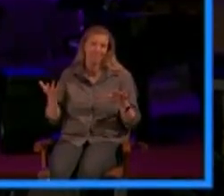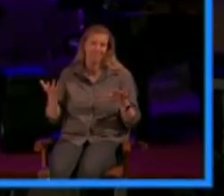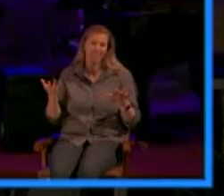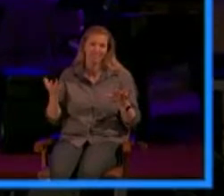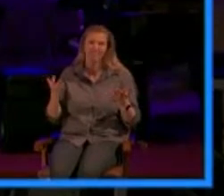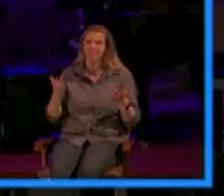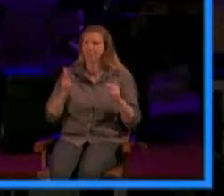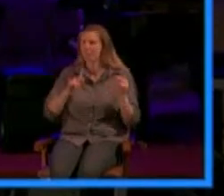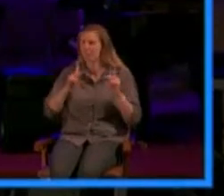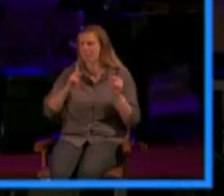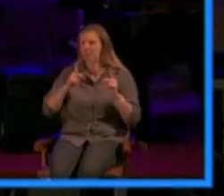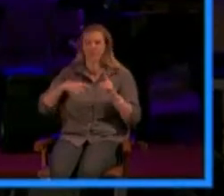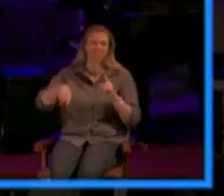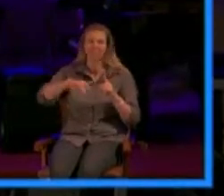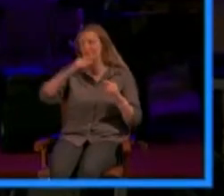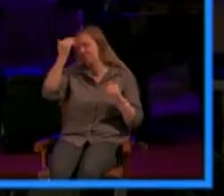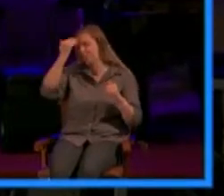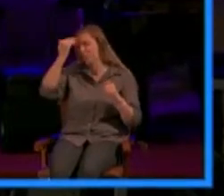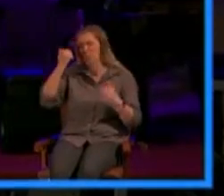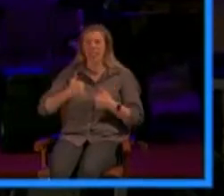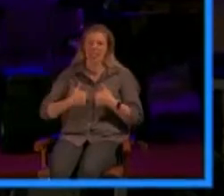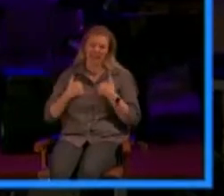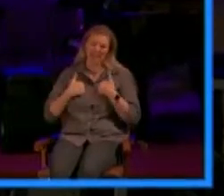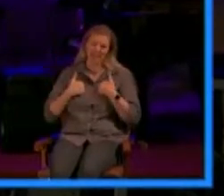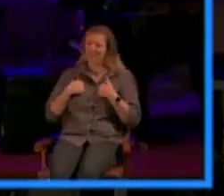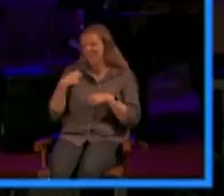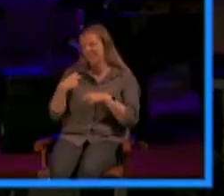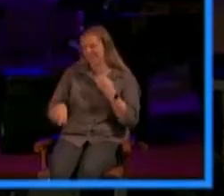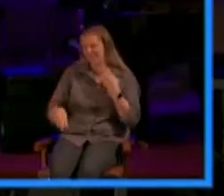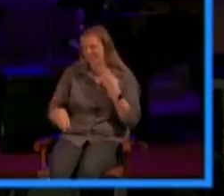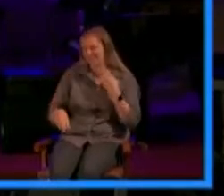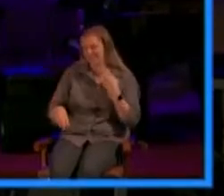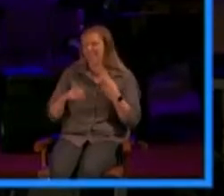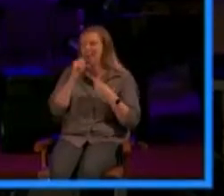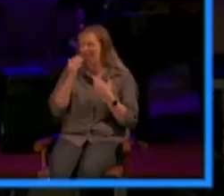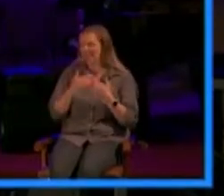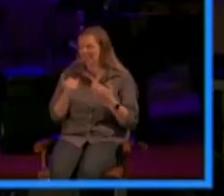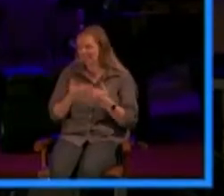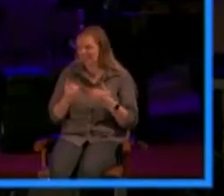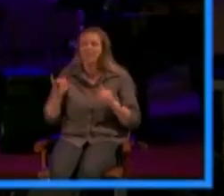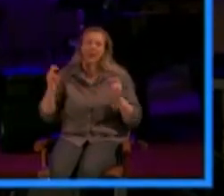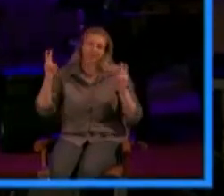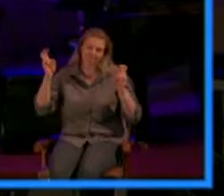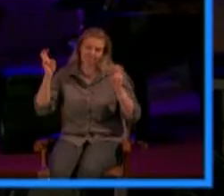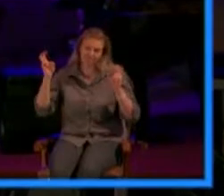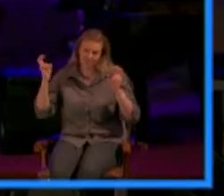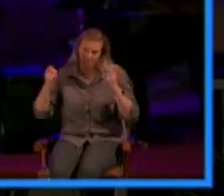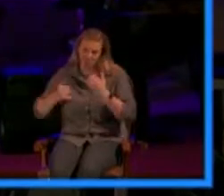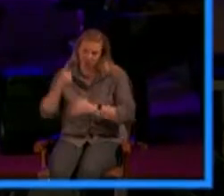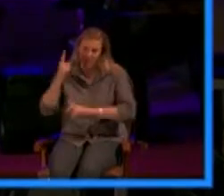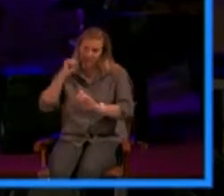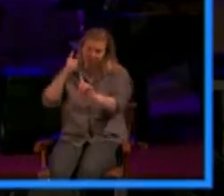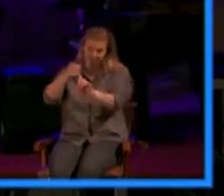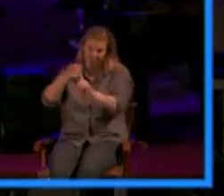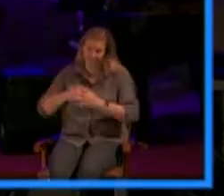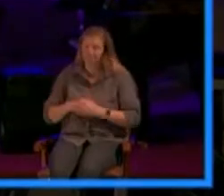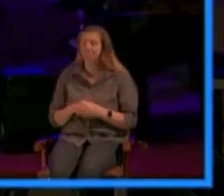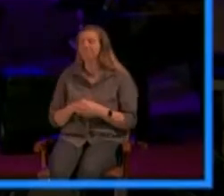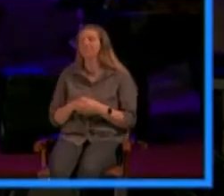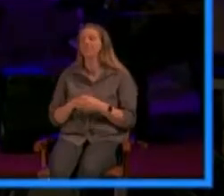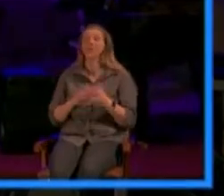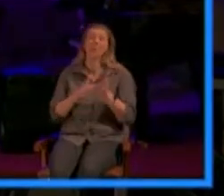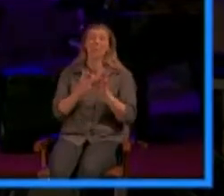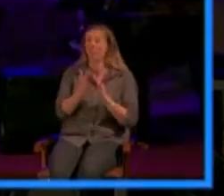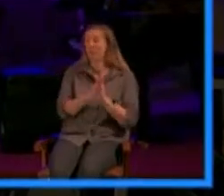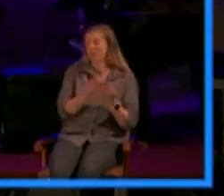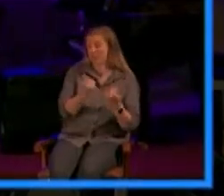journey. And we're going to find biblical affirmations to that. But we're also going to find some